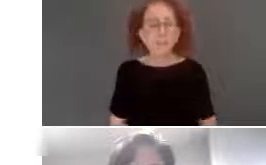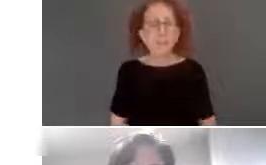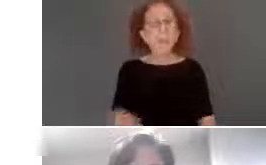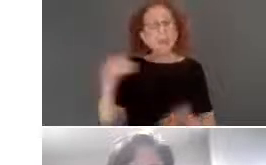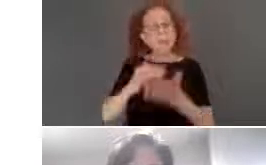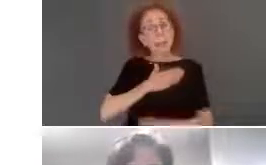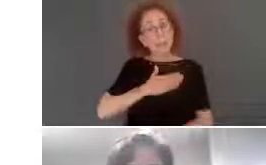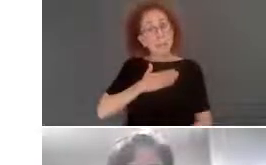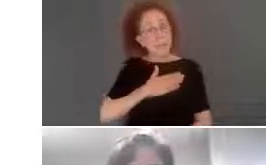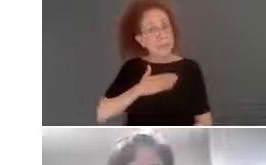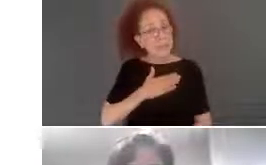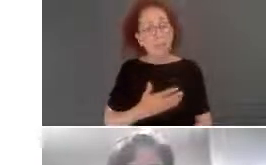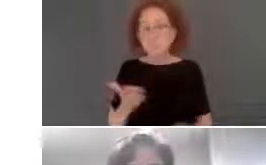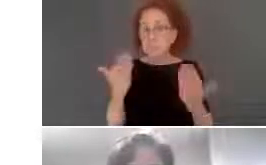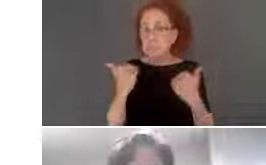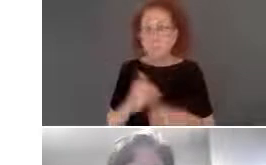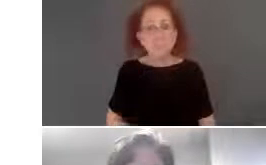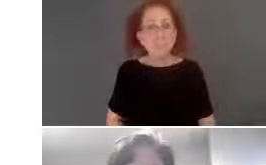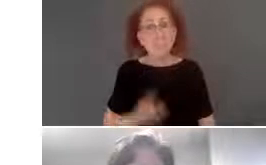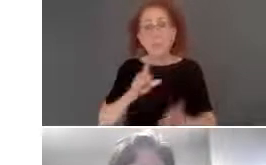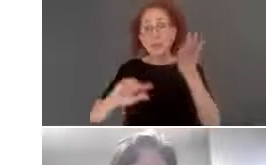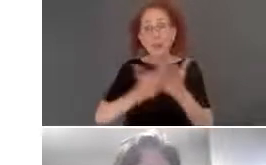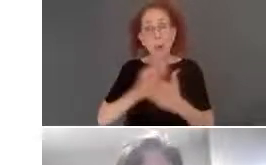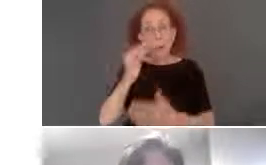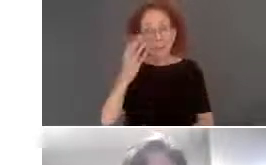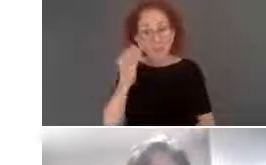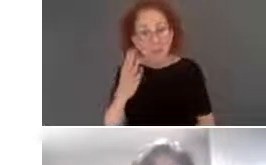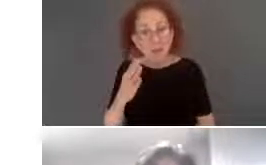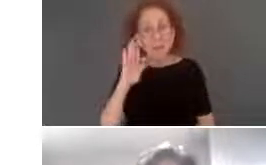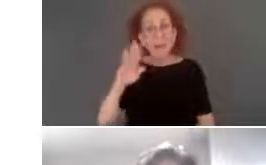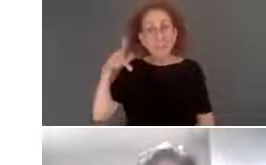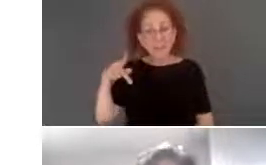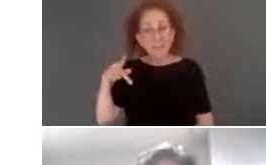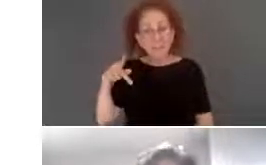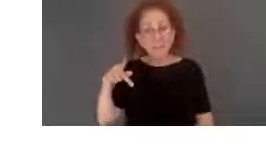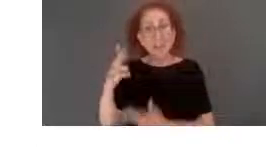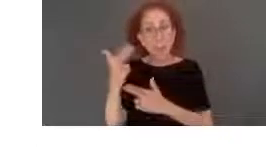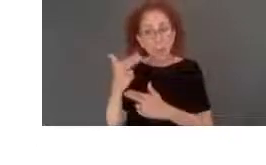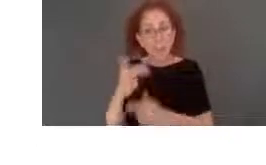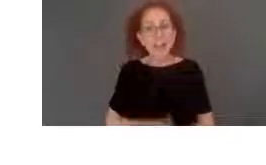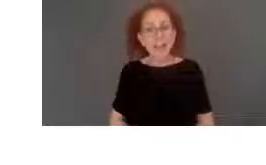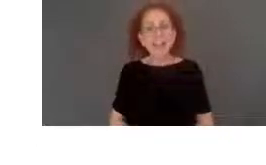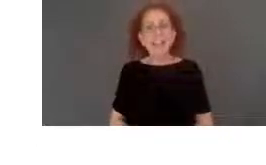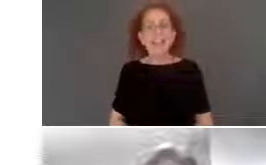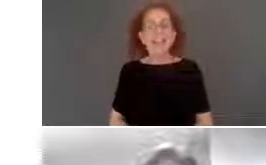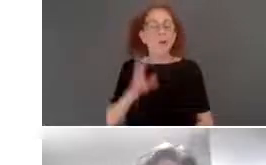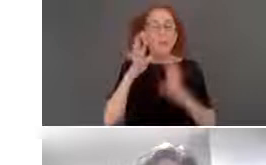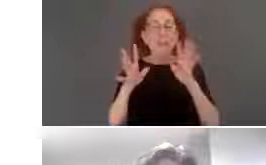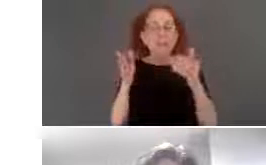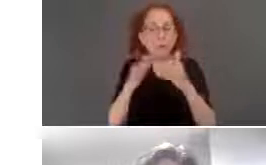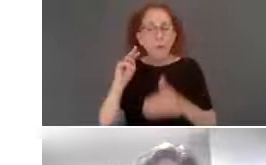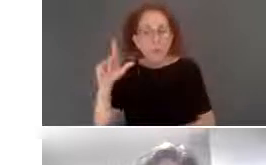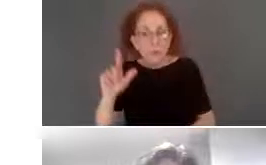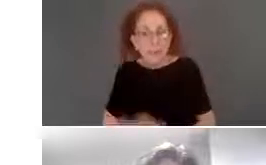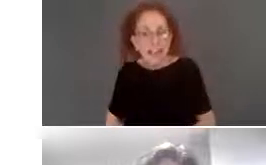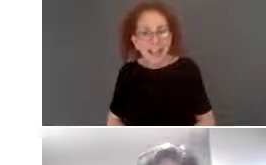free to check out our information, our Bounce Back Philly Hotel, our Creative Corner newsletter,